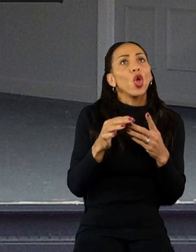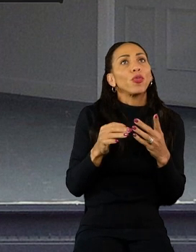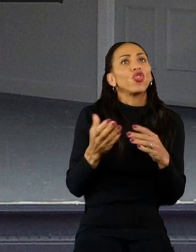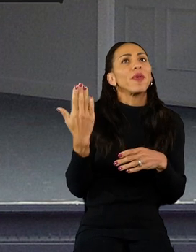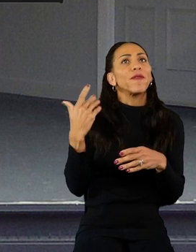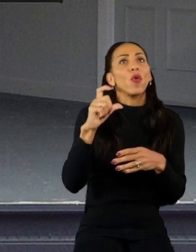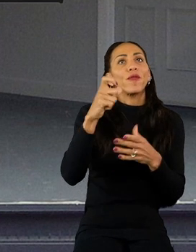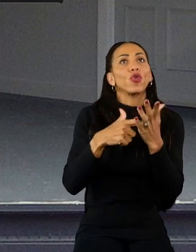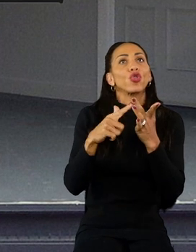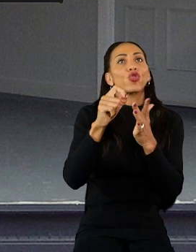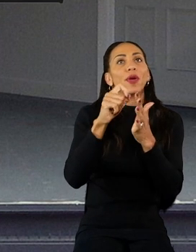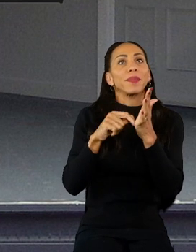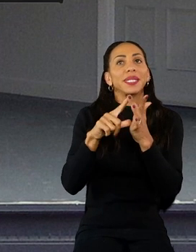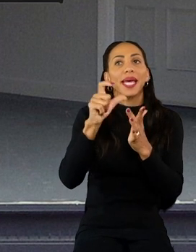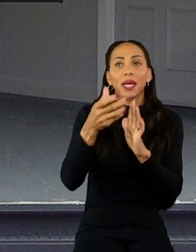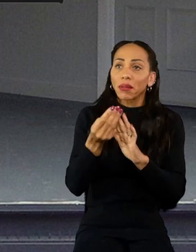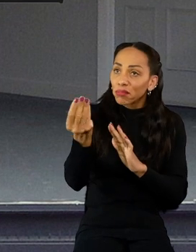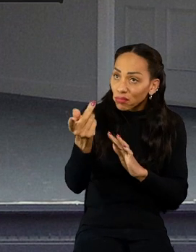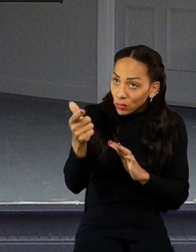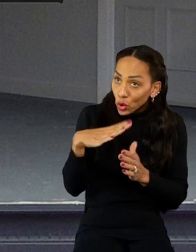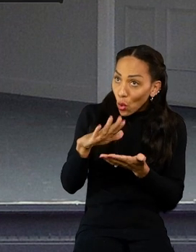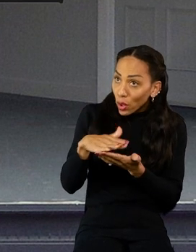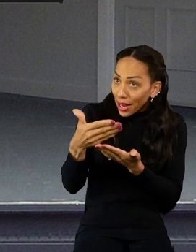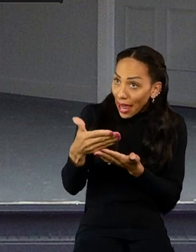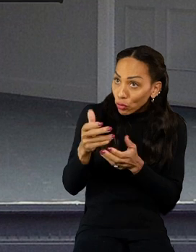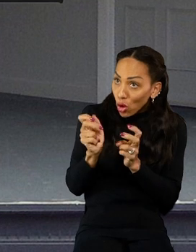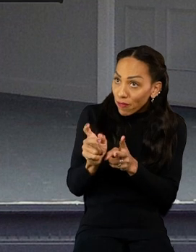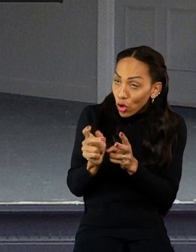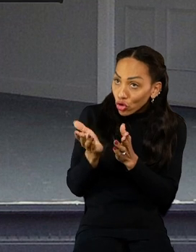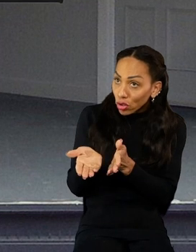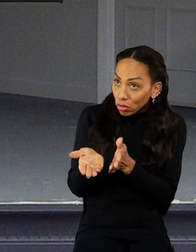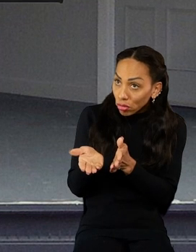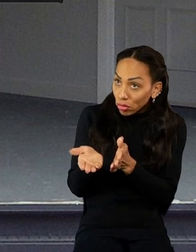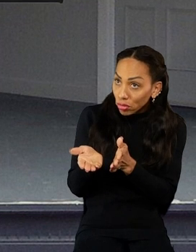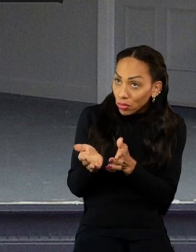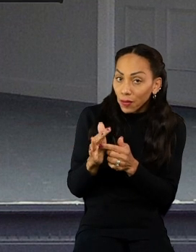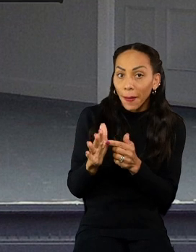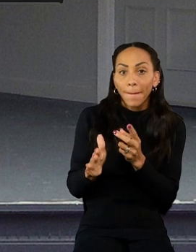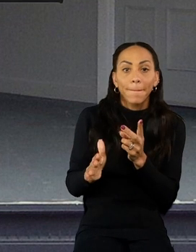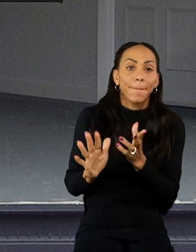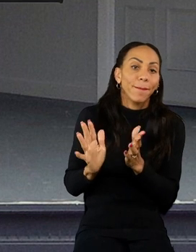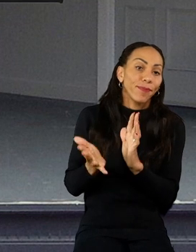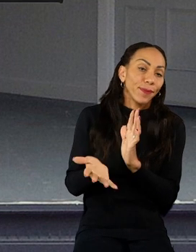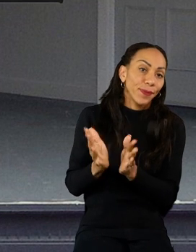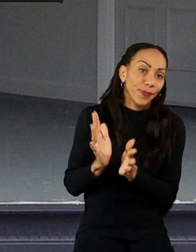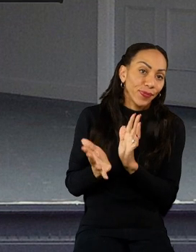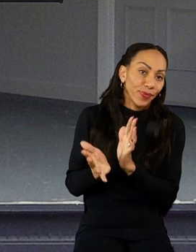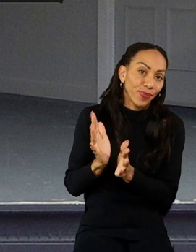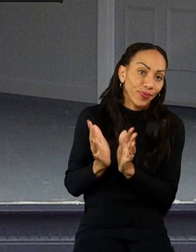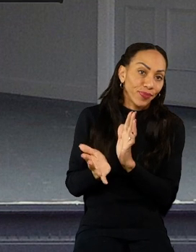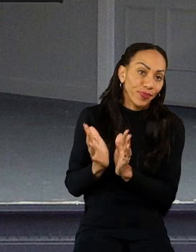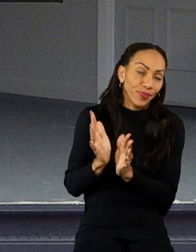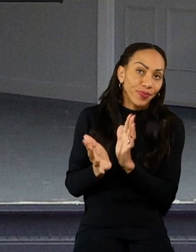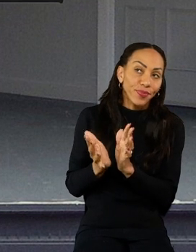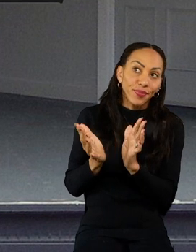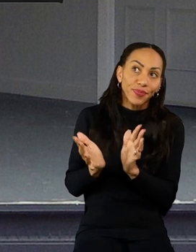So the options that we put it to Cryptic that in a way that the options they have is to either have a laptop version of